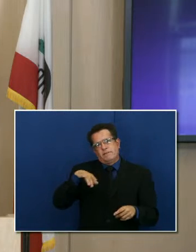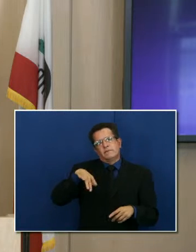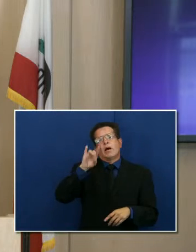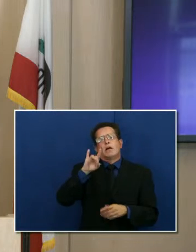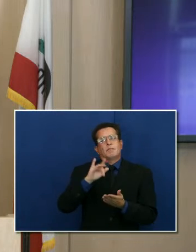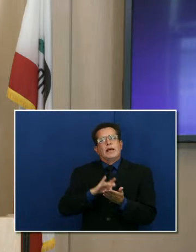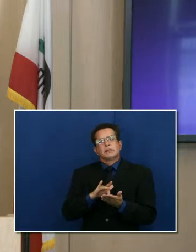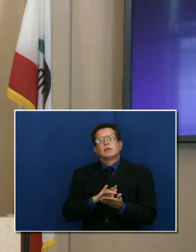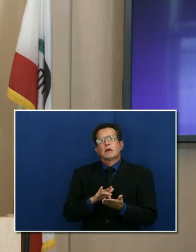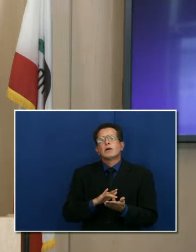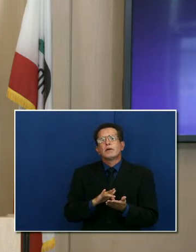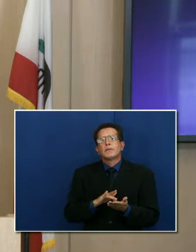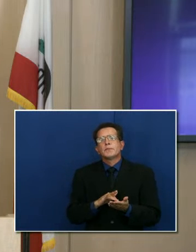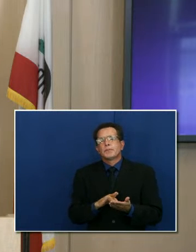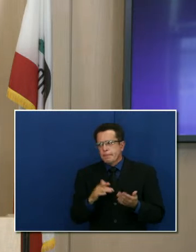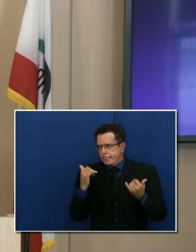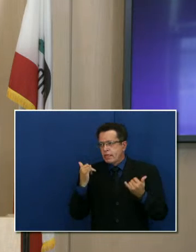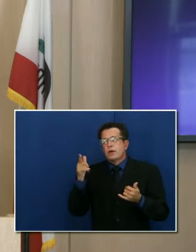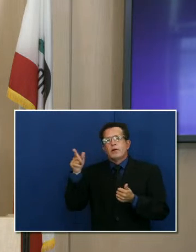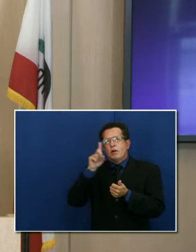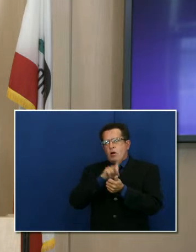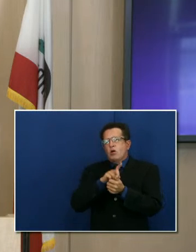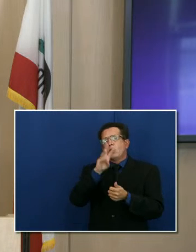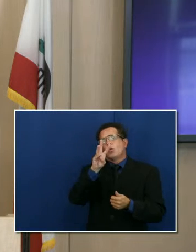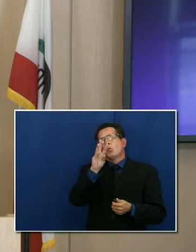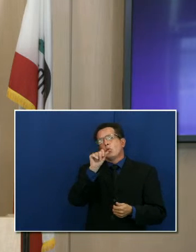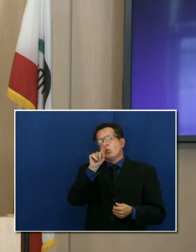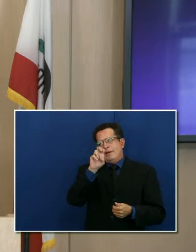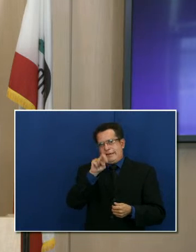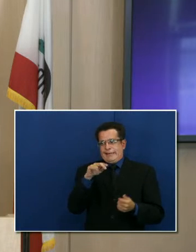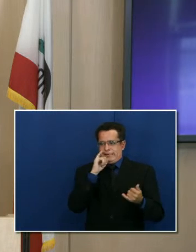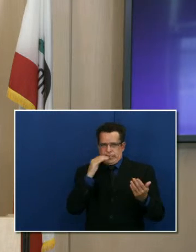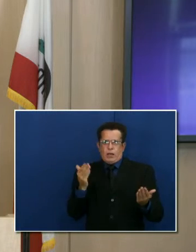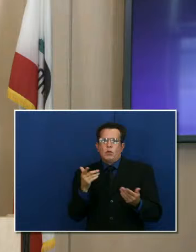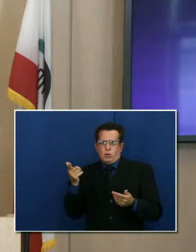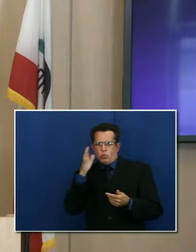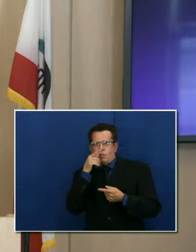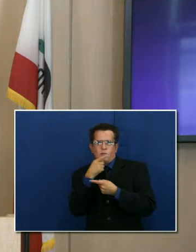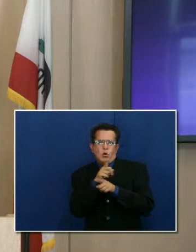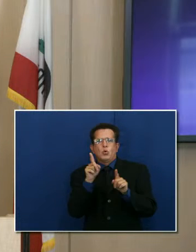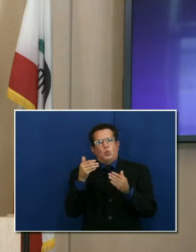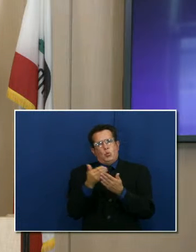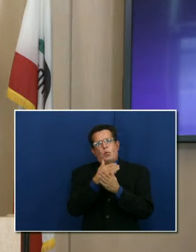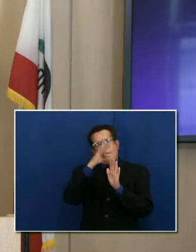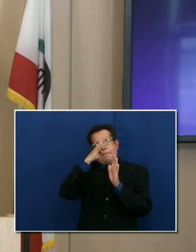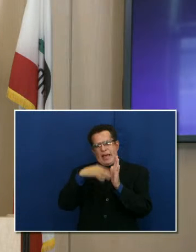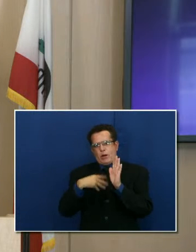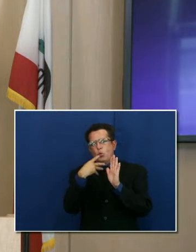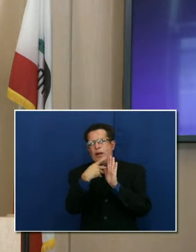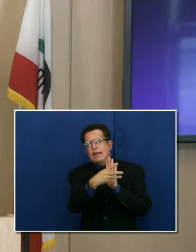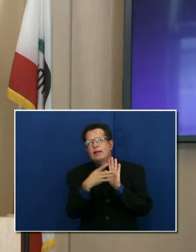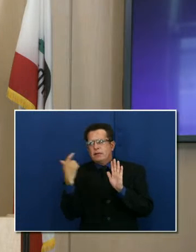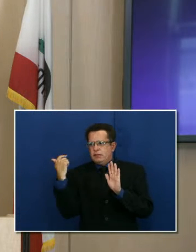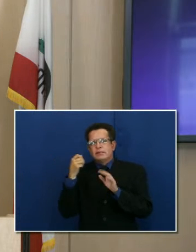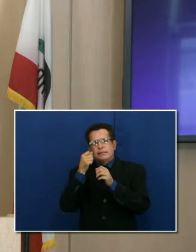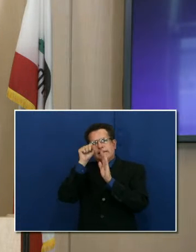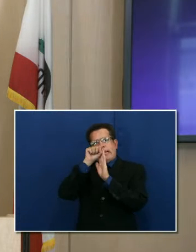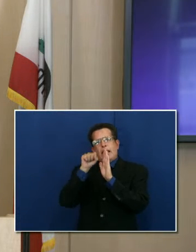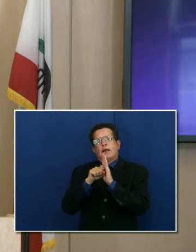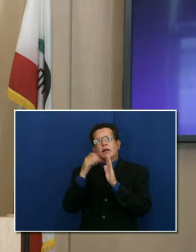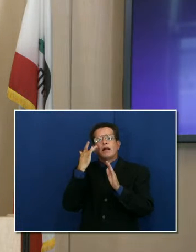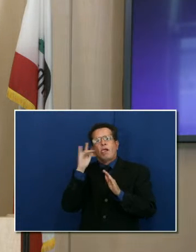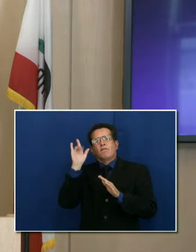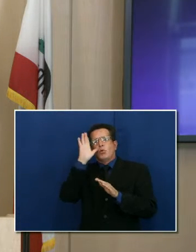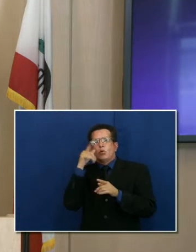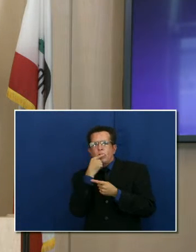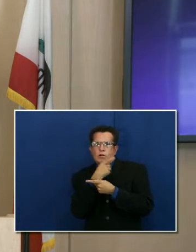treatment. In a little bit, you're going to hear from Dr. Wooten around the new health equity metrics the state of California is putting out. We're